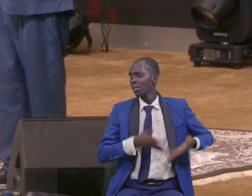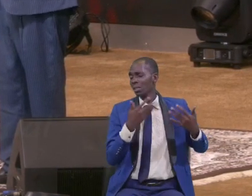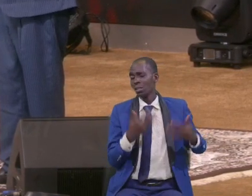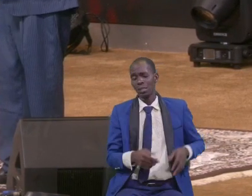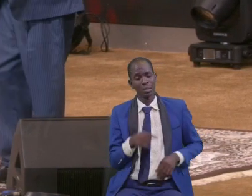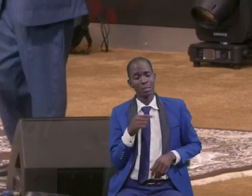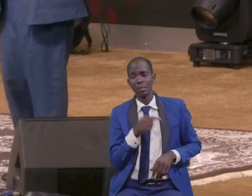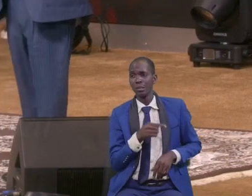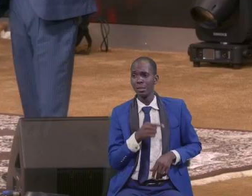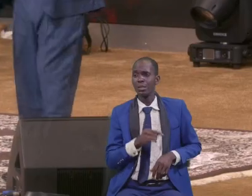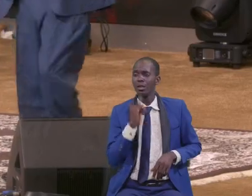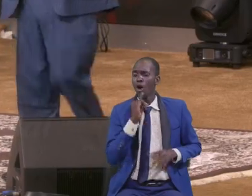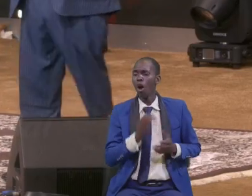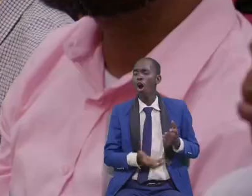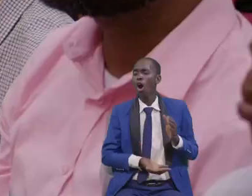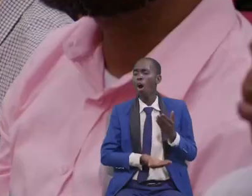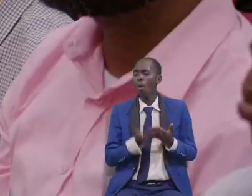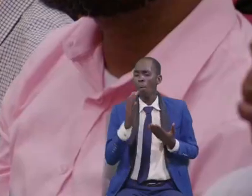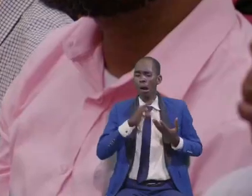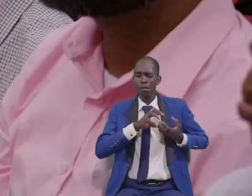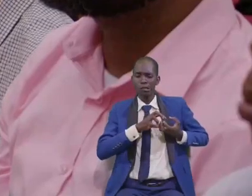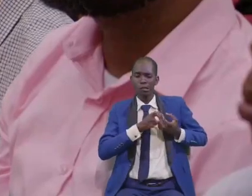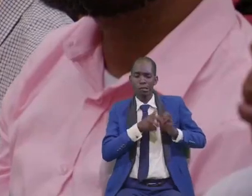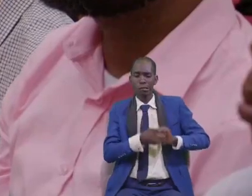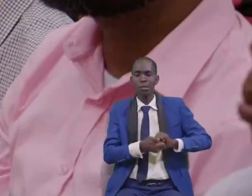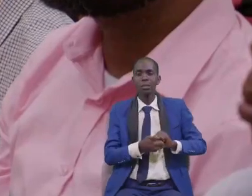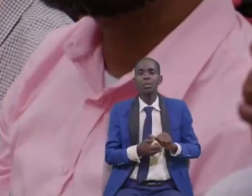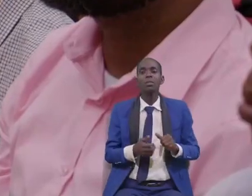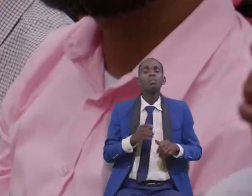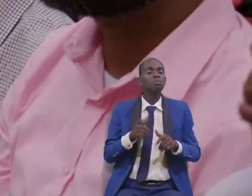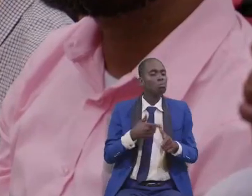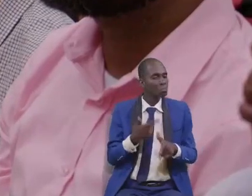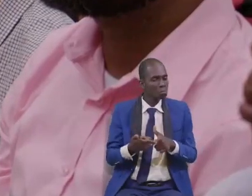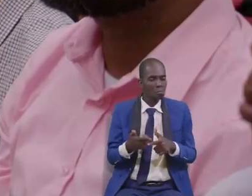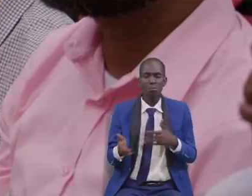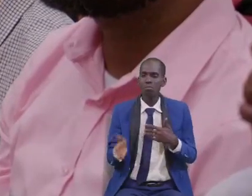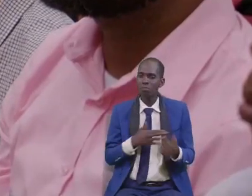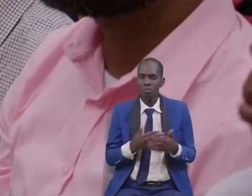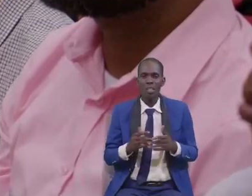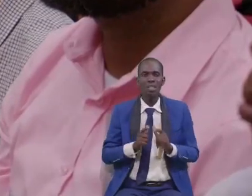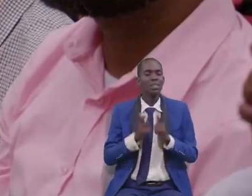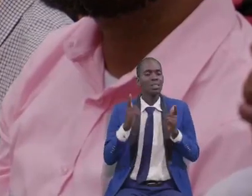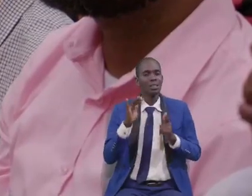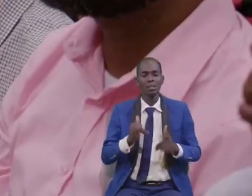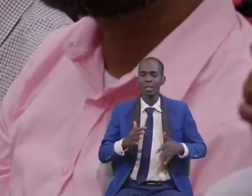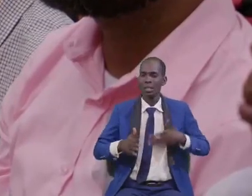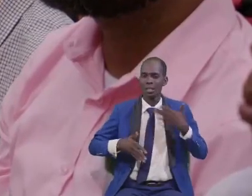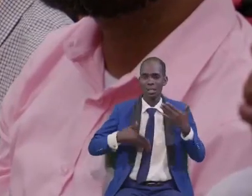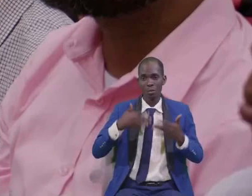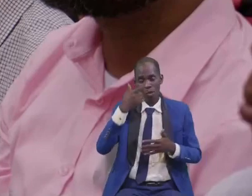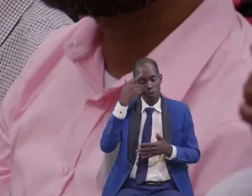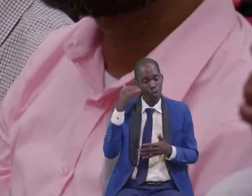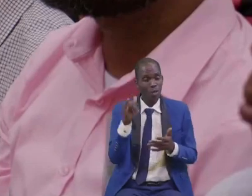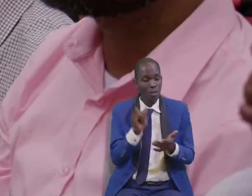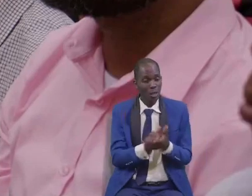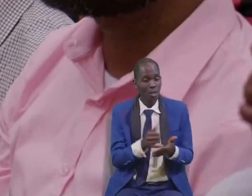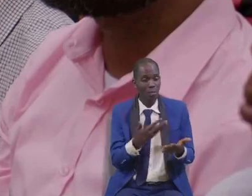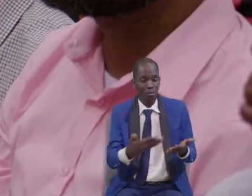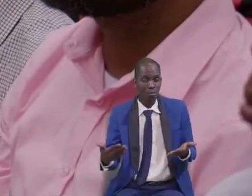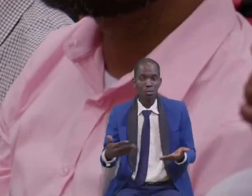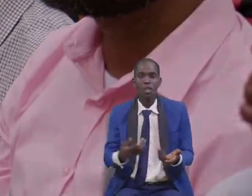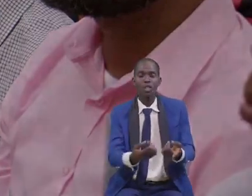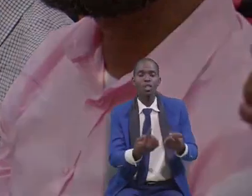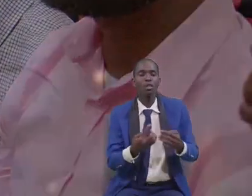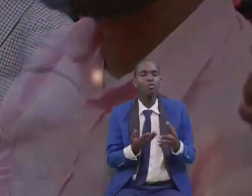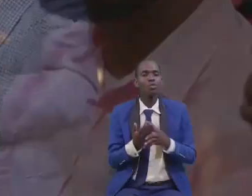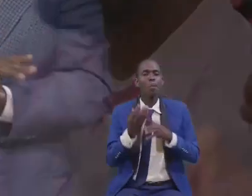is almost crushing. All the same, ye greatly rejoice because it comes through manifold temptations. Look